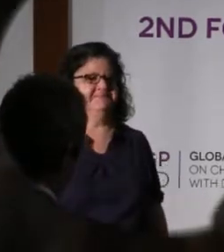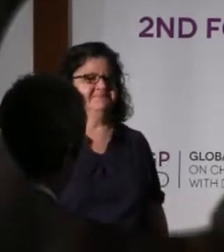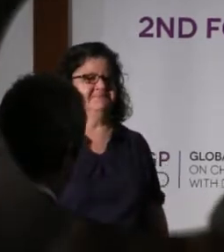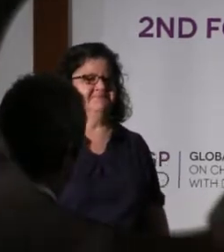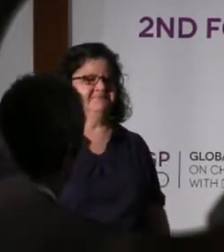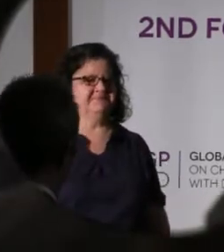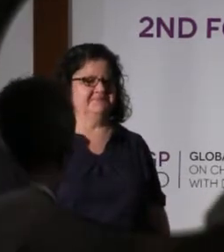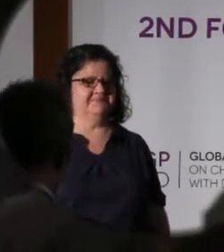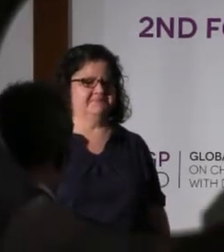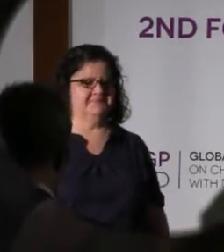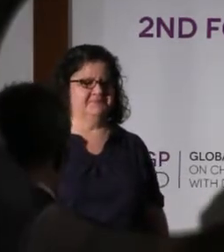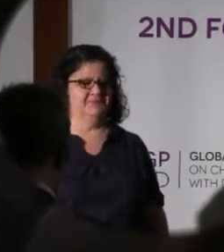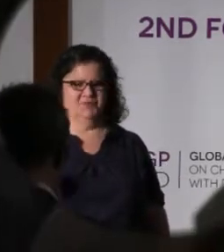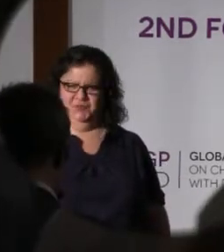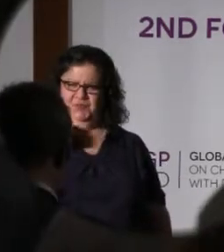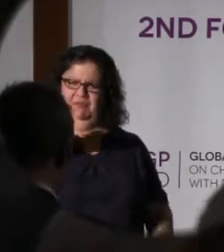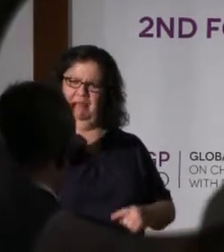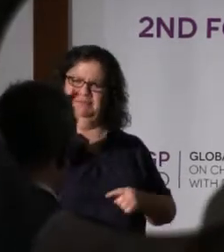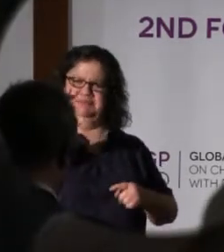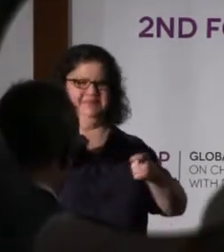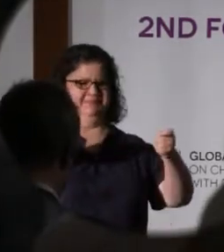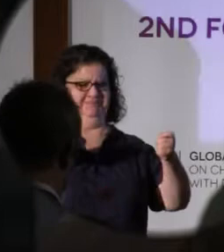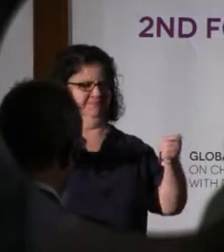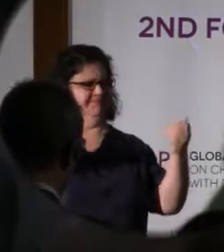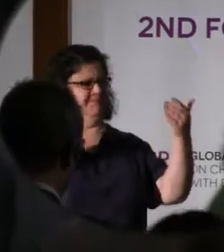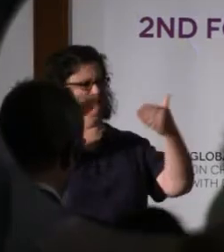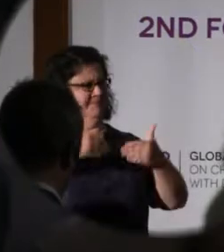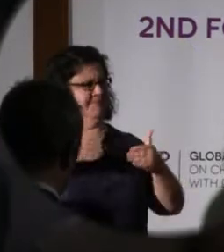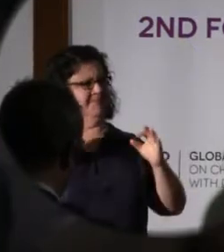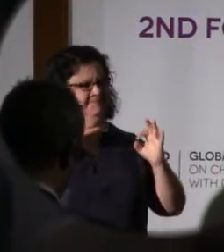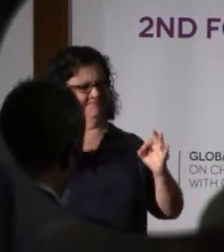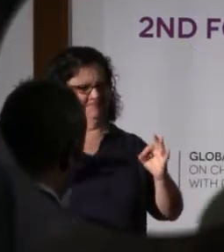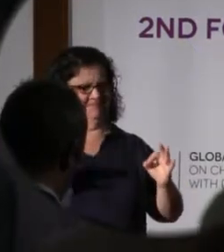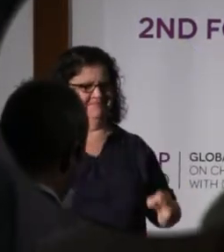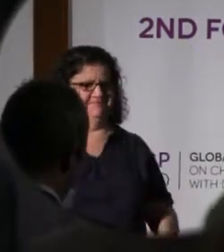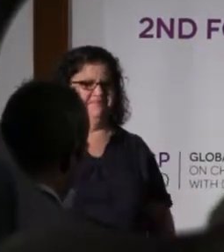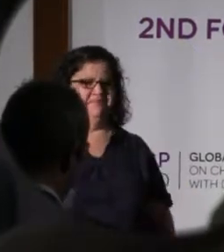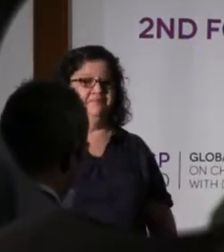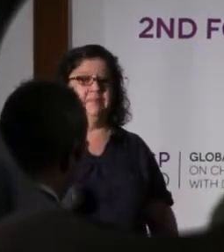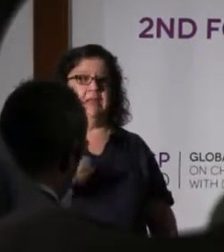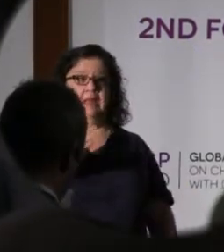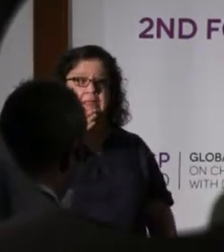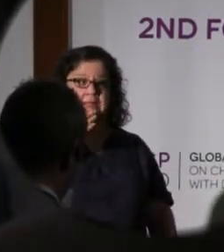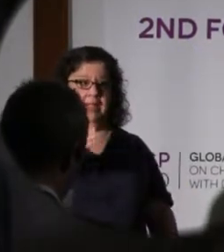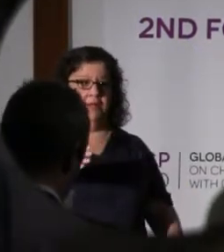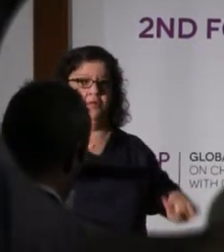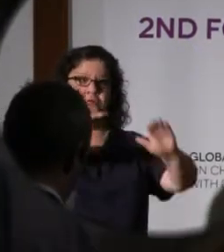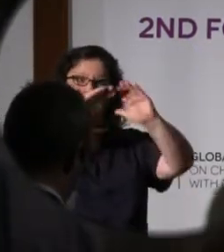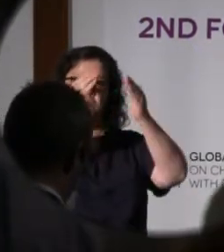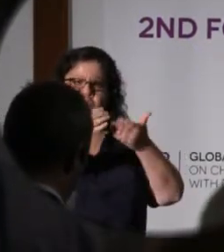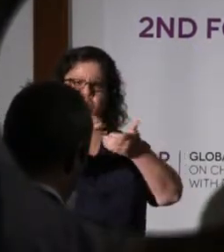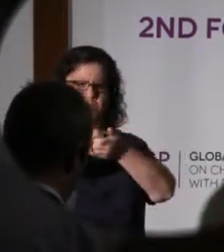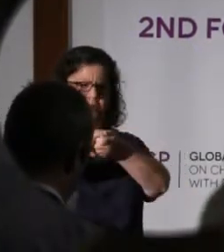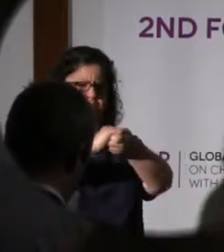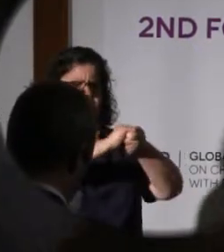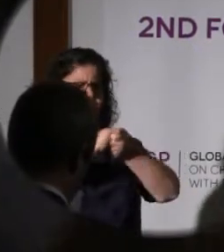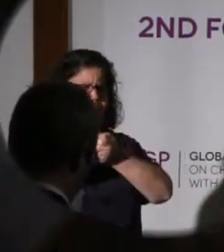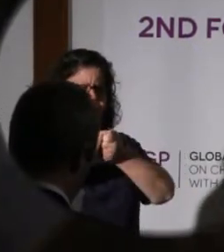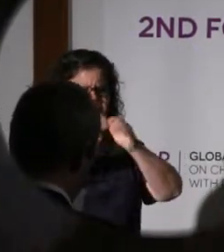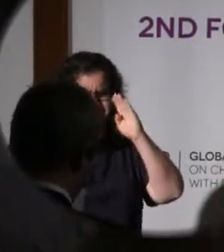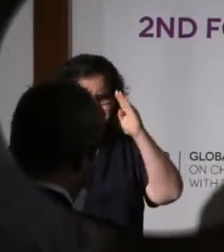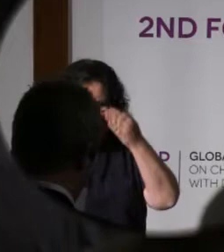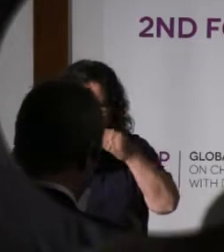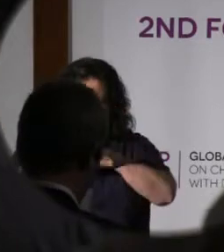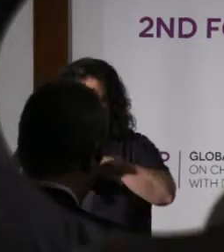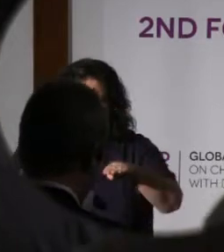emceeing us this evening. Let me thank the Global Partnership on Children with Disabilities and the UN Partnership to